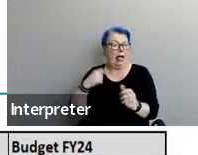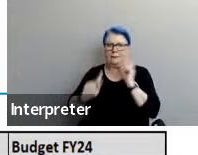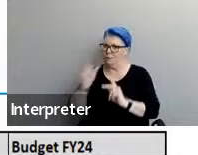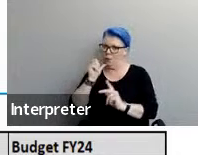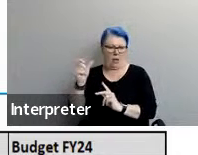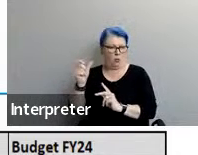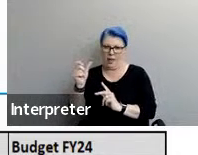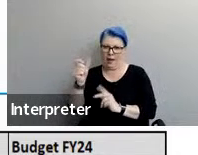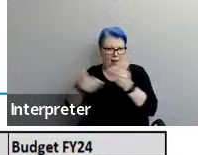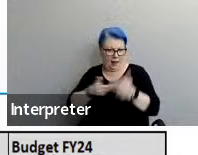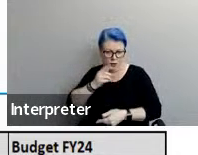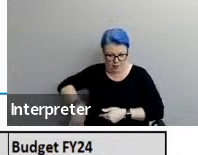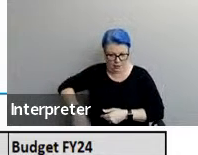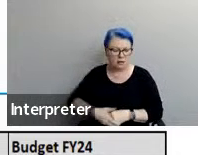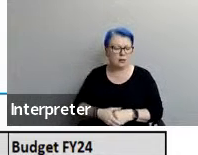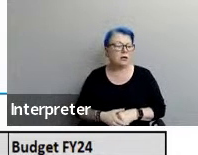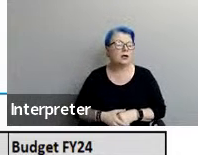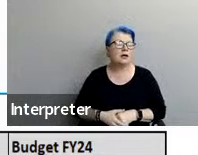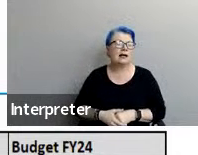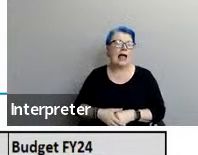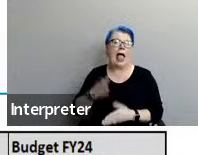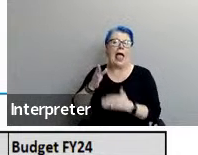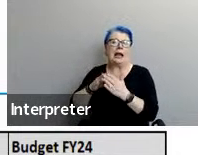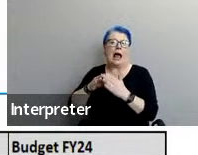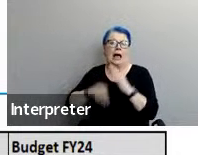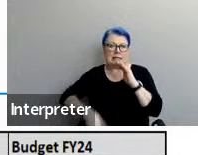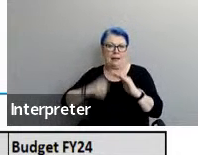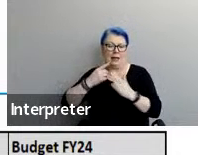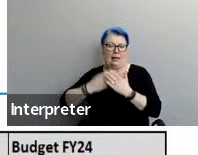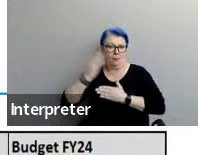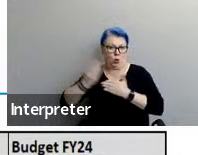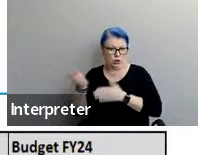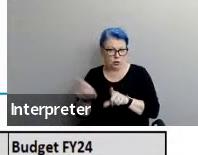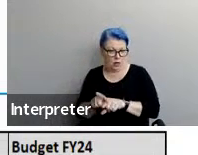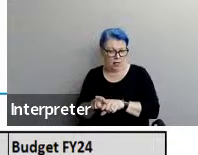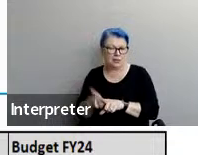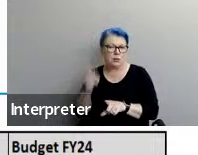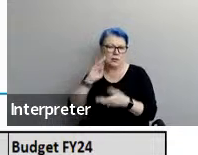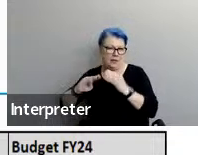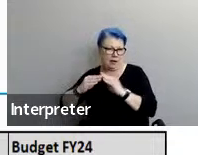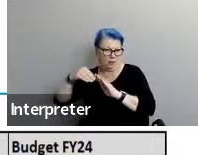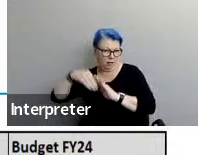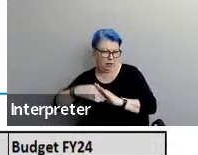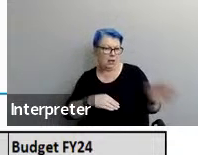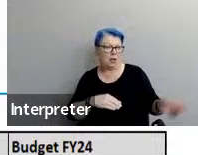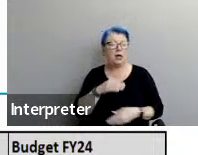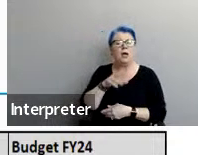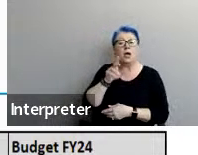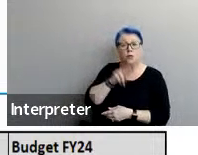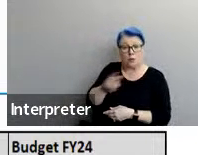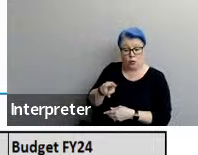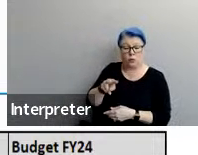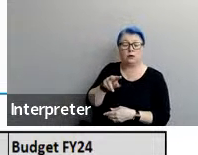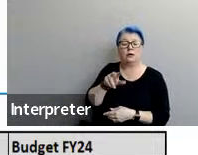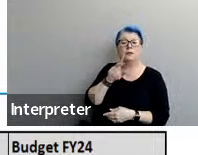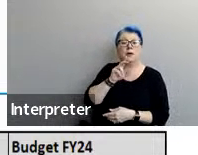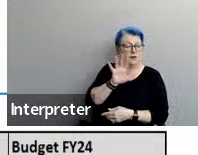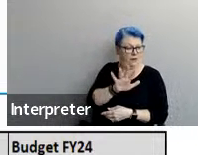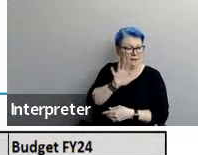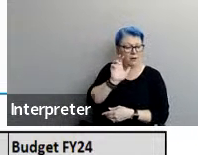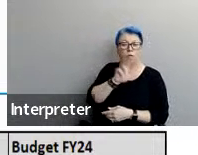And then purchase services as well. So you see a little bit of a dip there. And then for FY22, we budgeted 503,